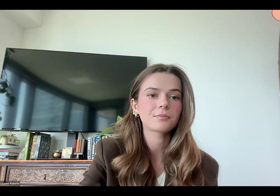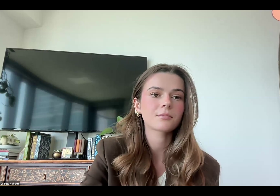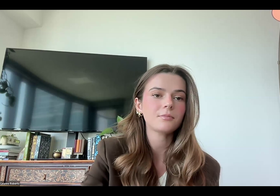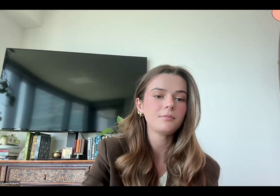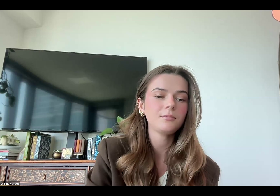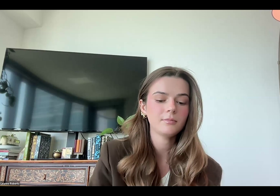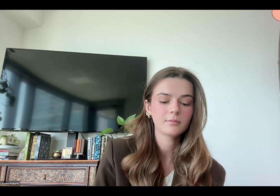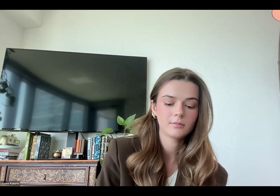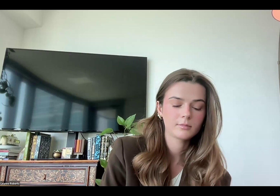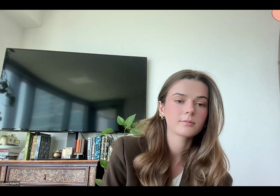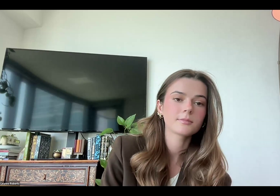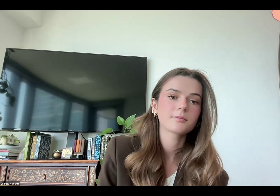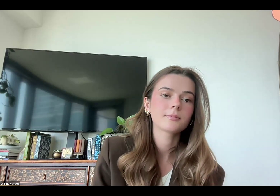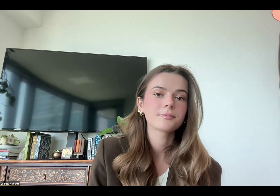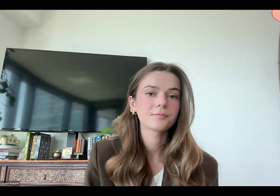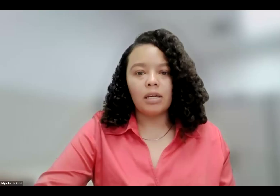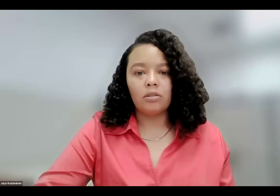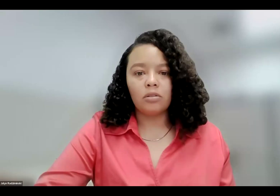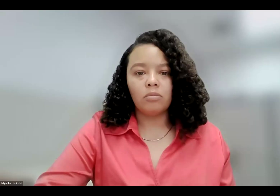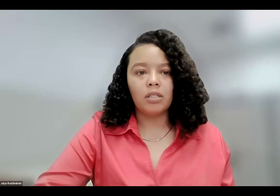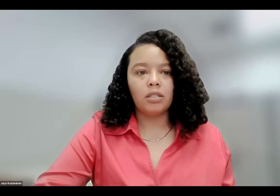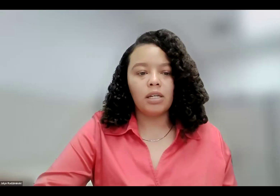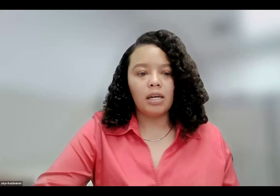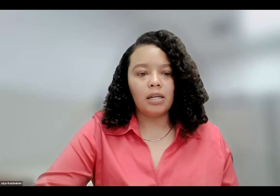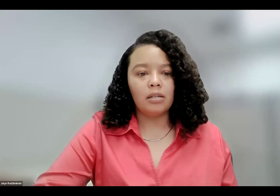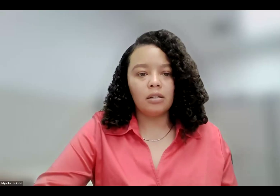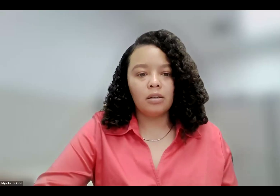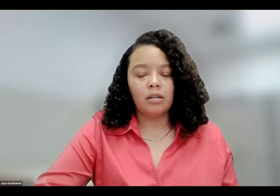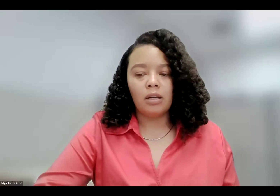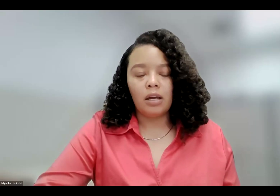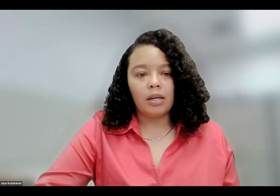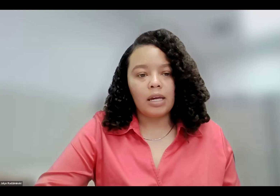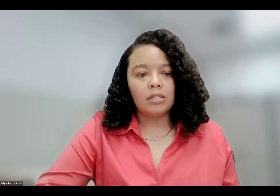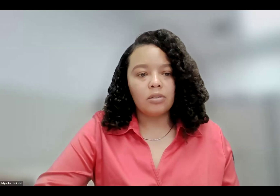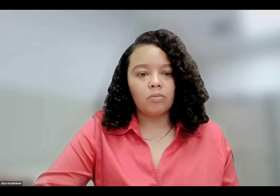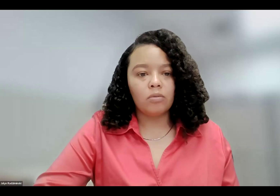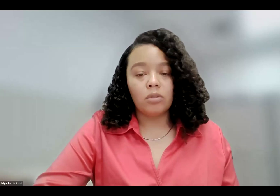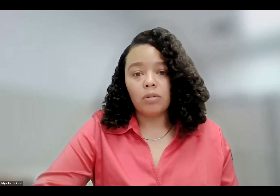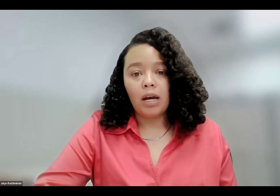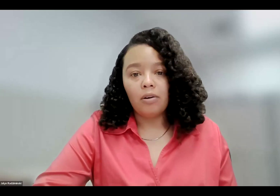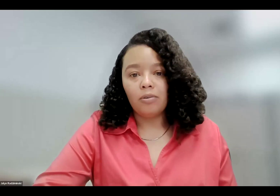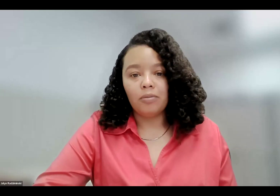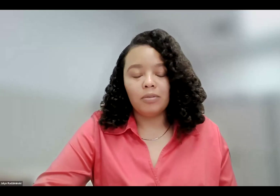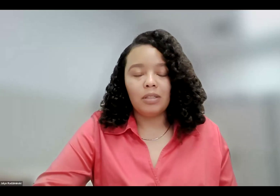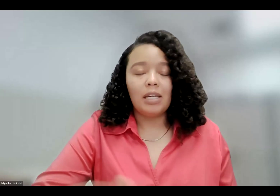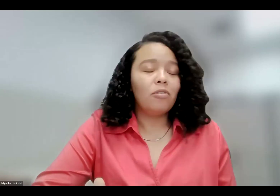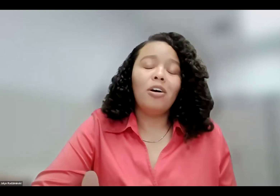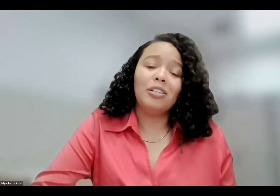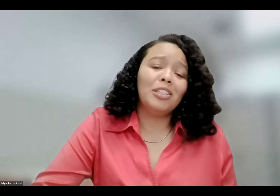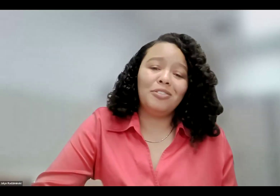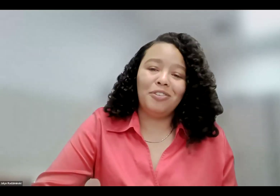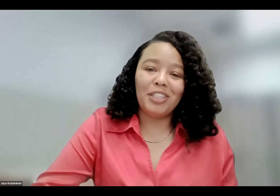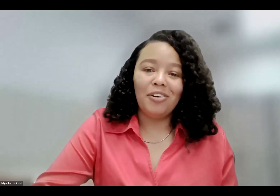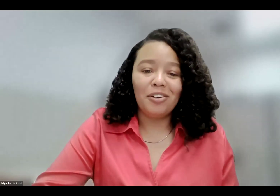Thank you so much, Leanne. And so now, thank you